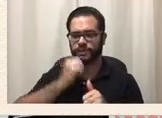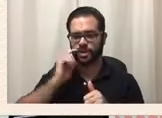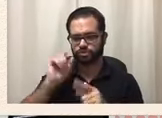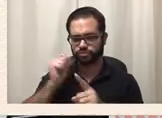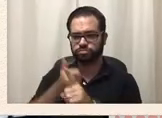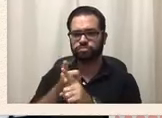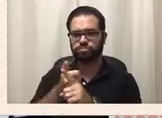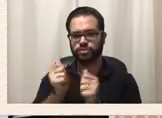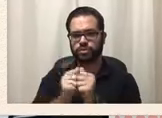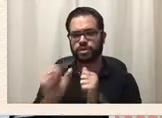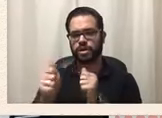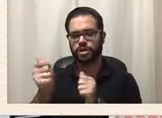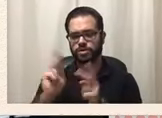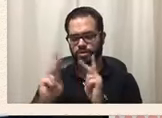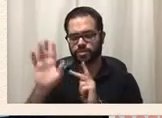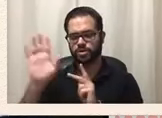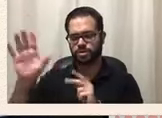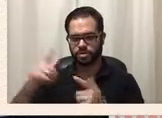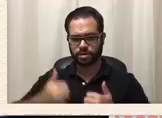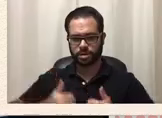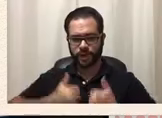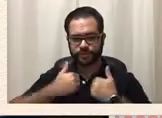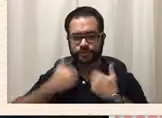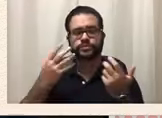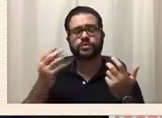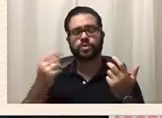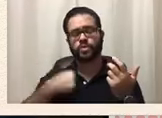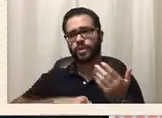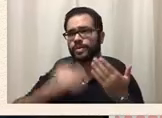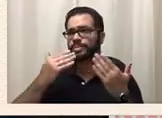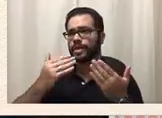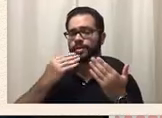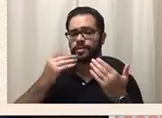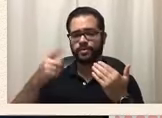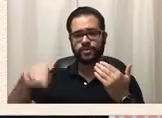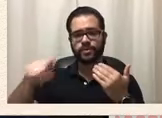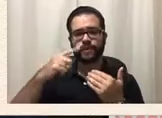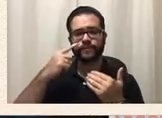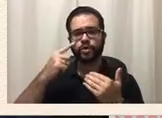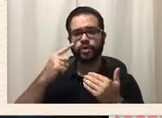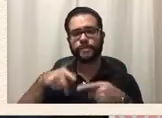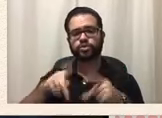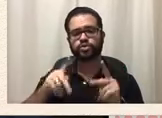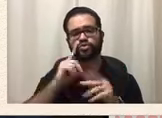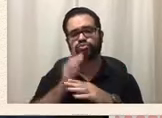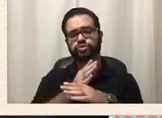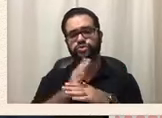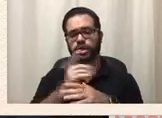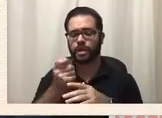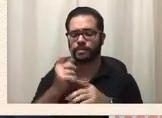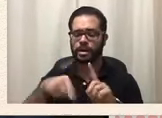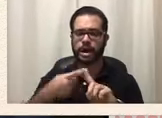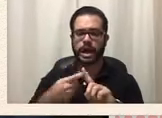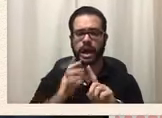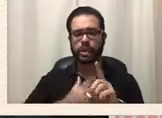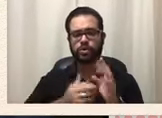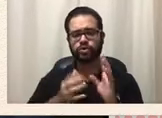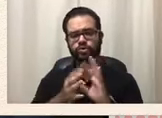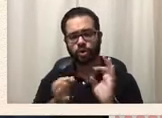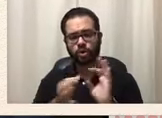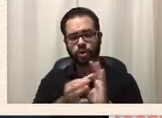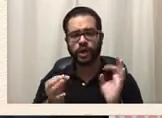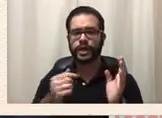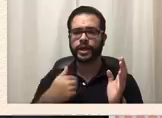lives. And so we thank you for the opportunity to share just a little bit about our story. And we'd love to open it